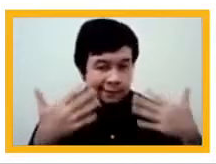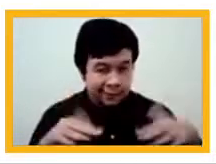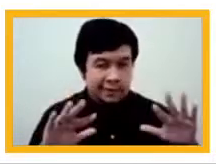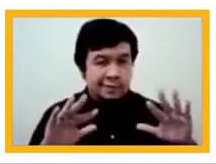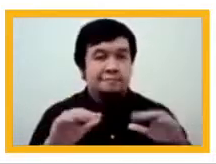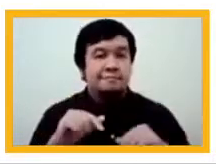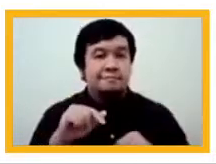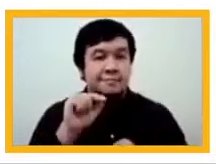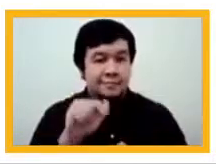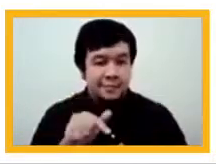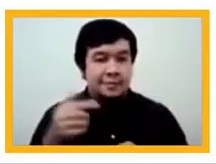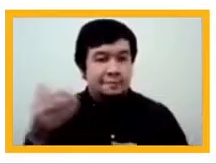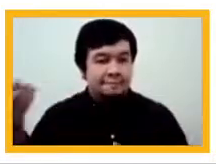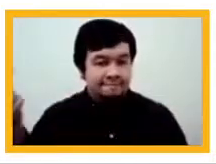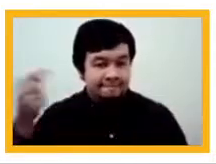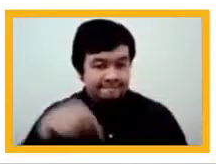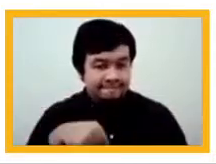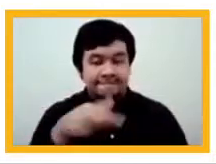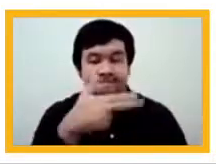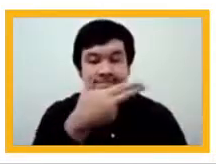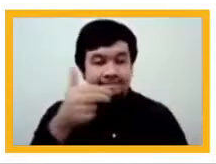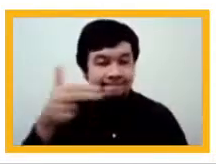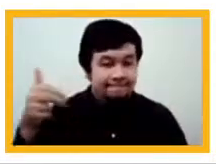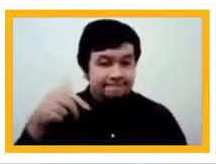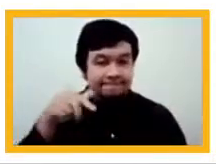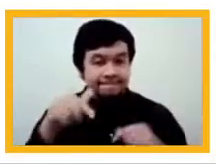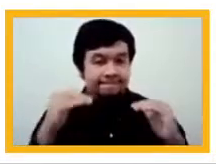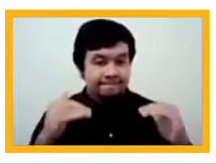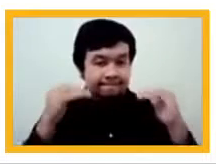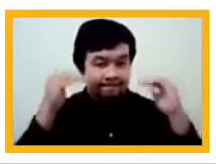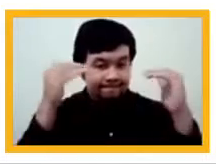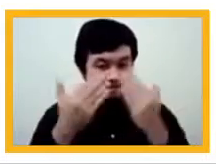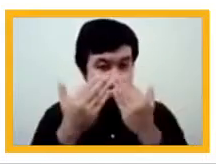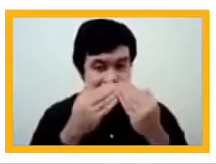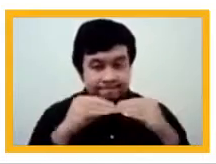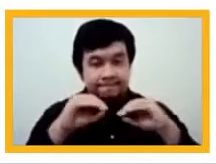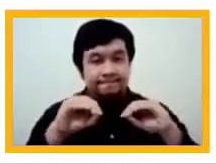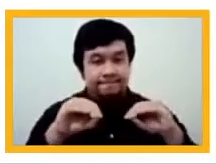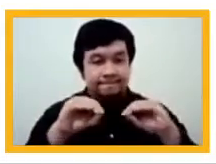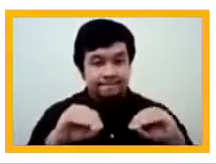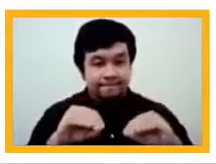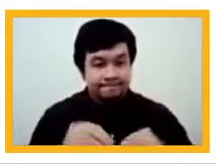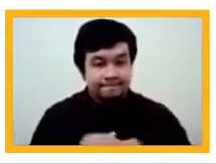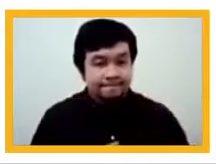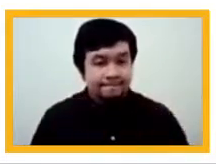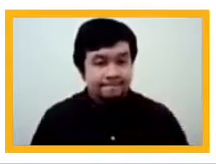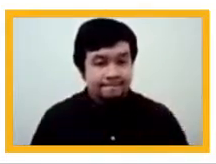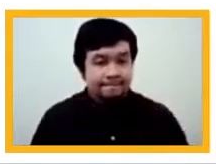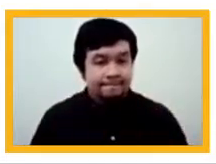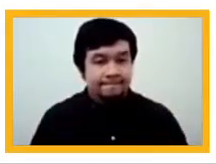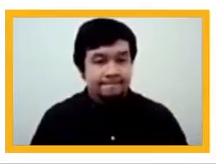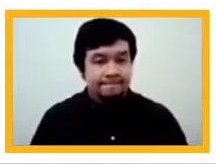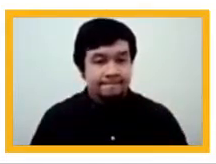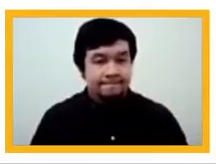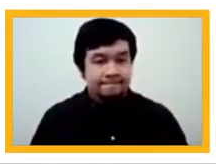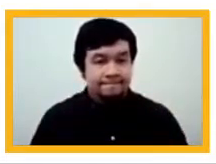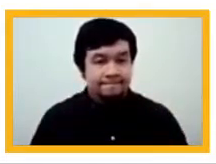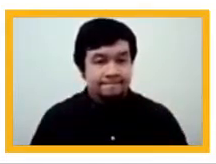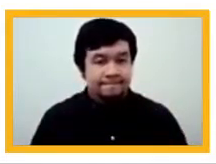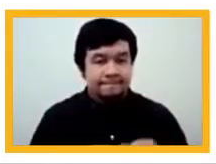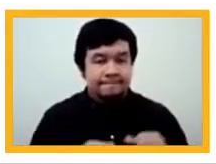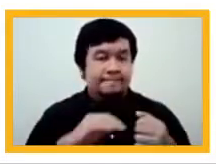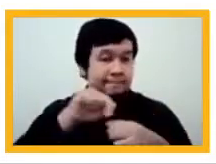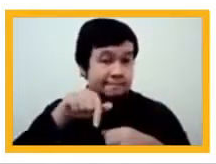Indonesia higher education since before the pandemic, especially with